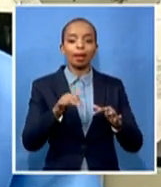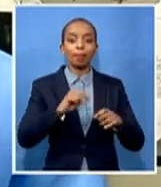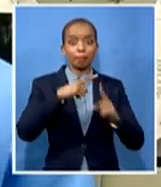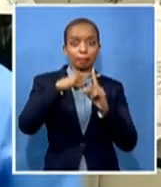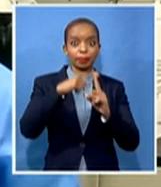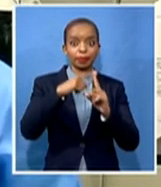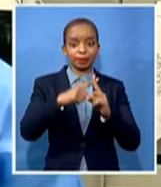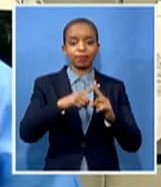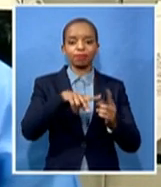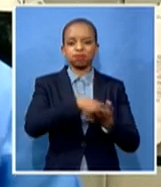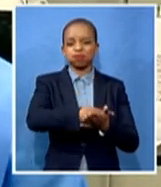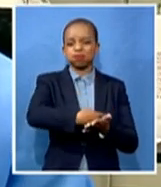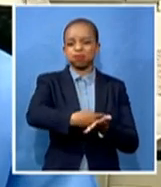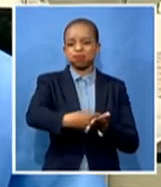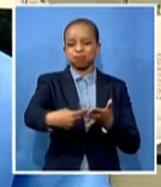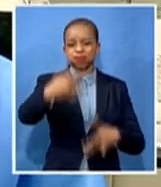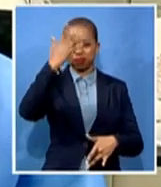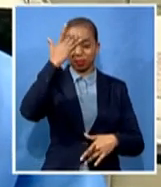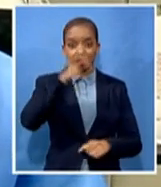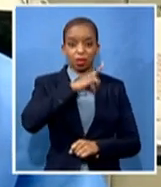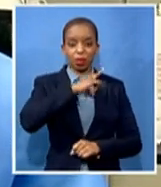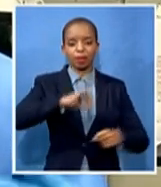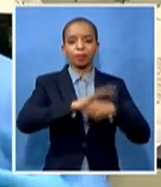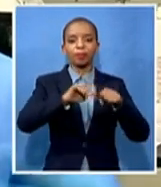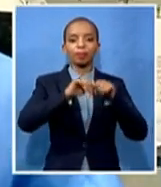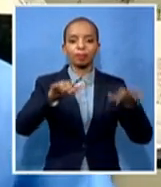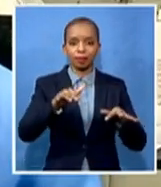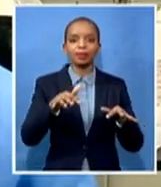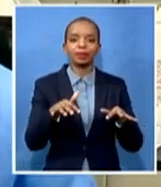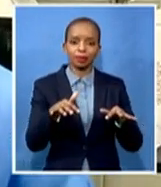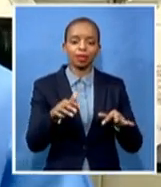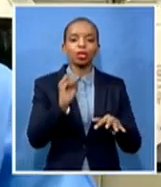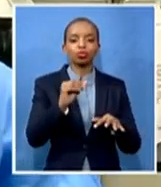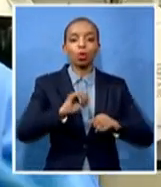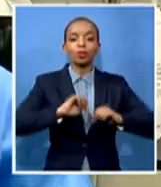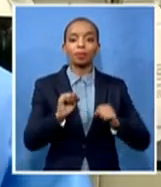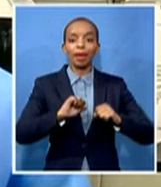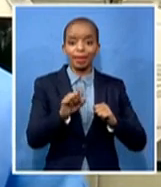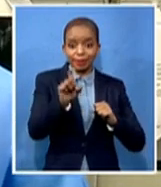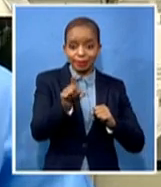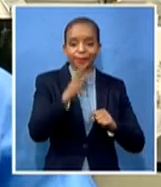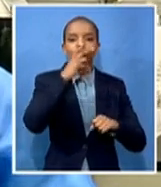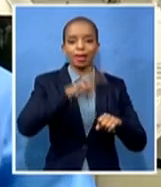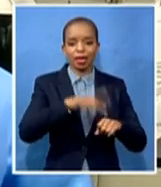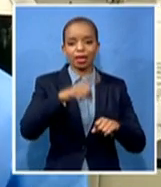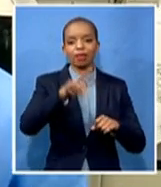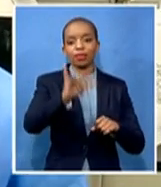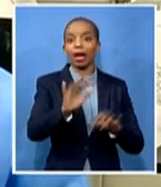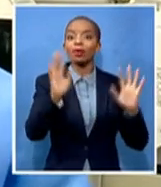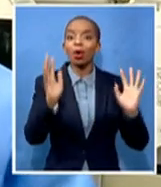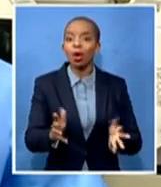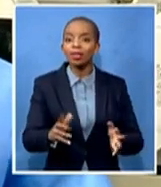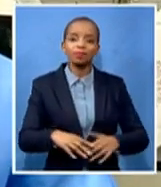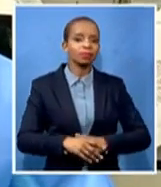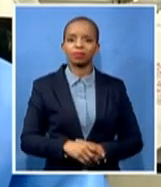And we needed the space. And it's not only that, but also diabetic patients, epilepsy patients, pancreatitis